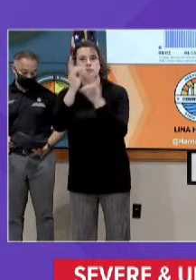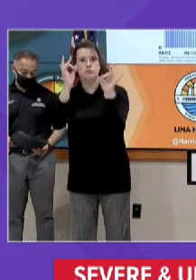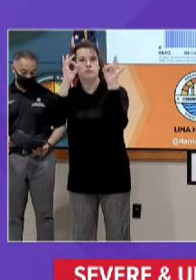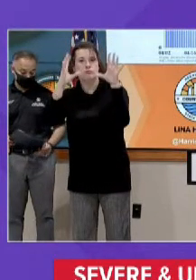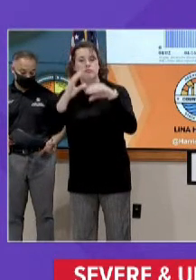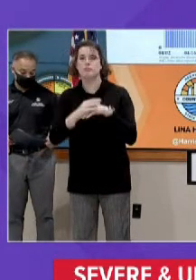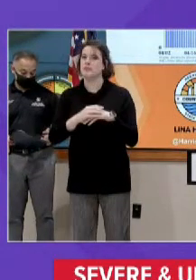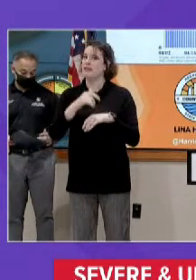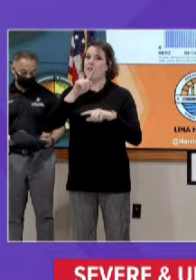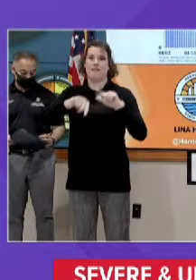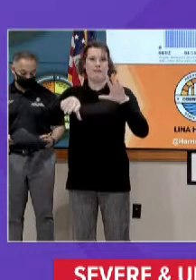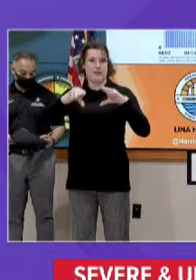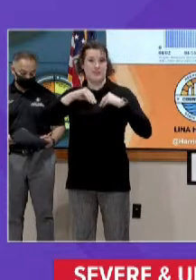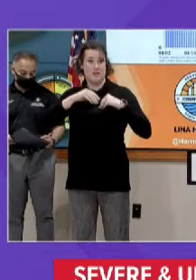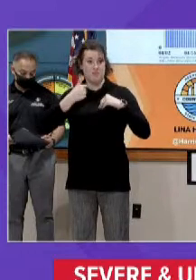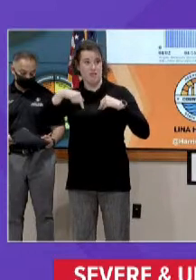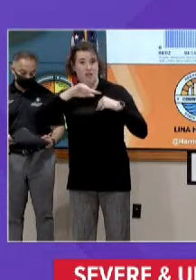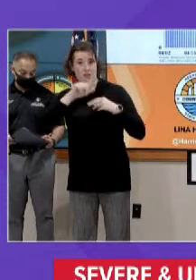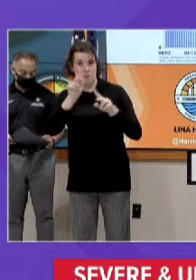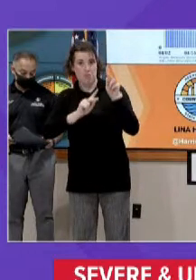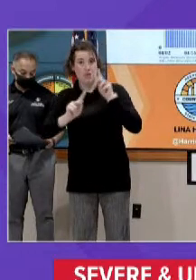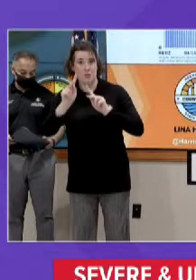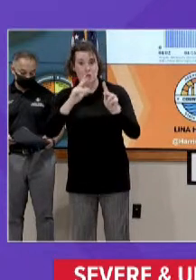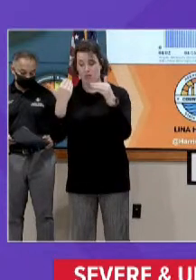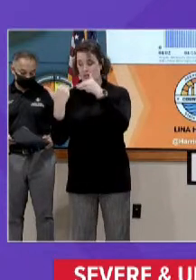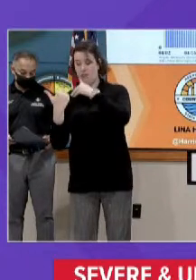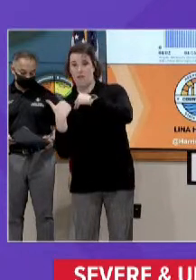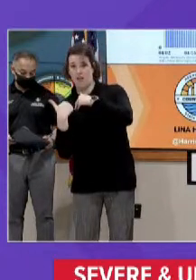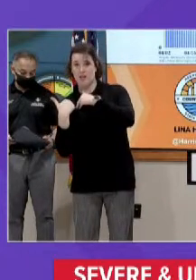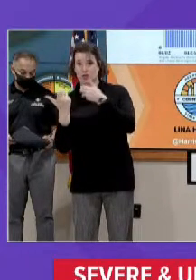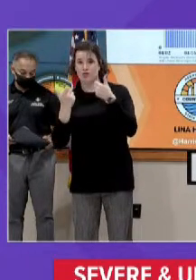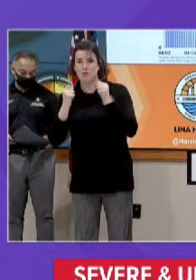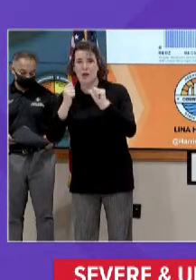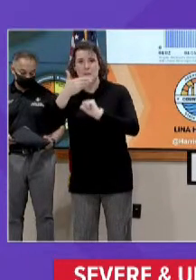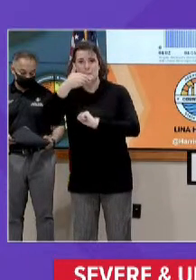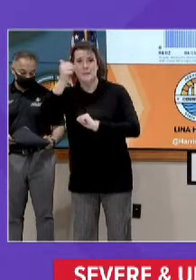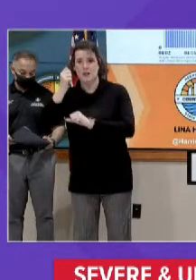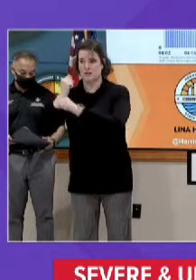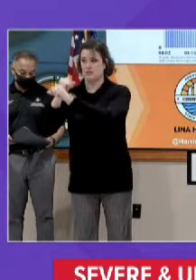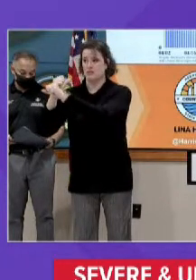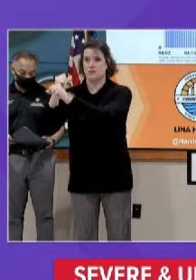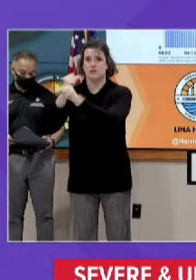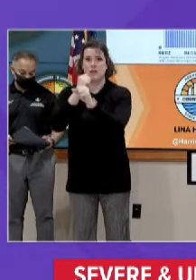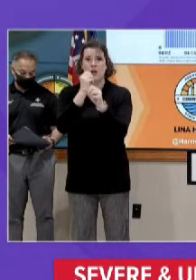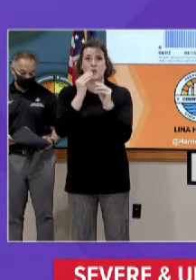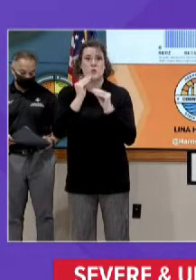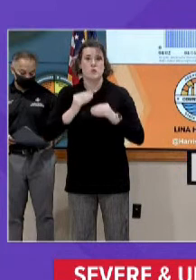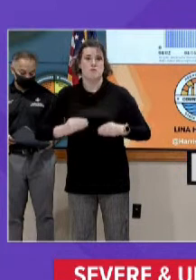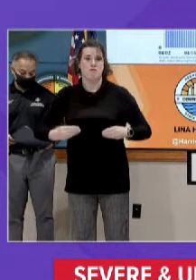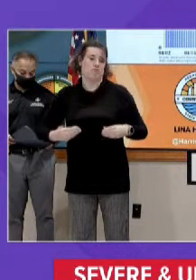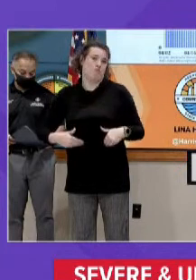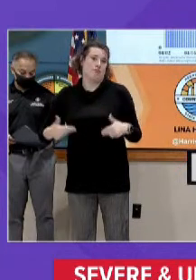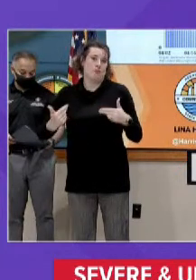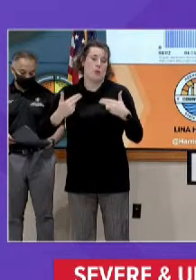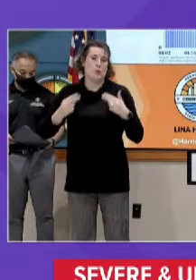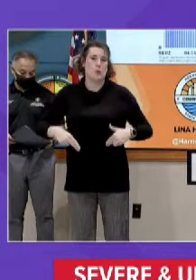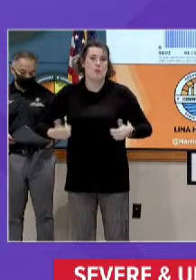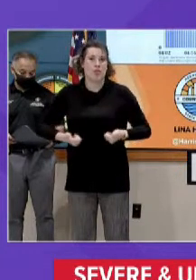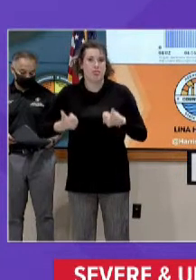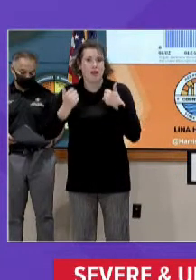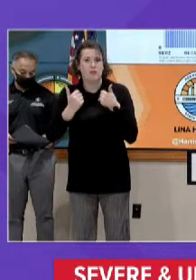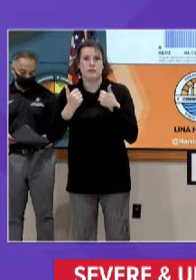of us entrusted with the work of doing everything possible to protect human life, it begs for aggressive and